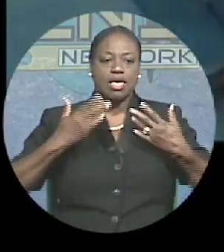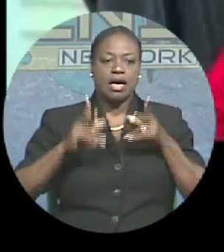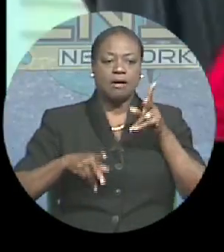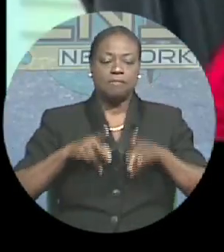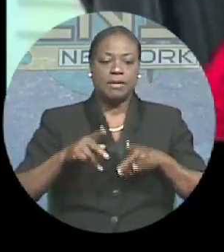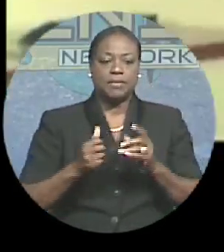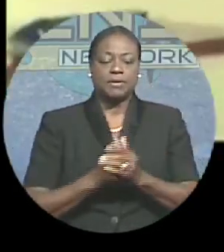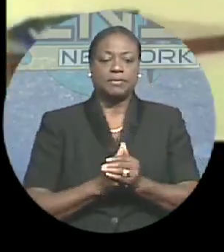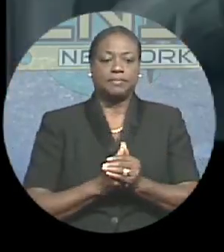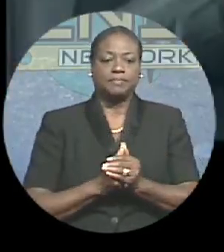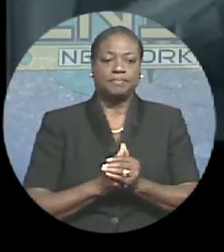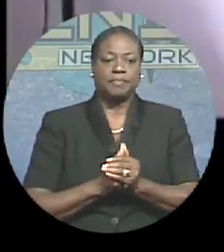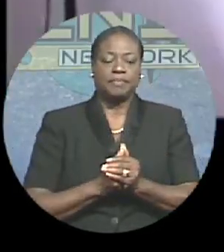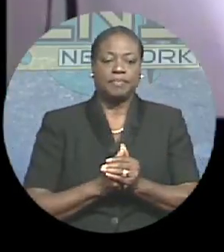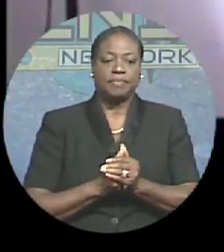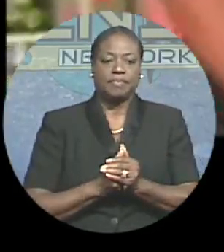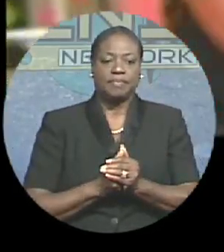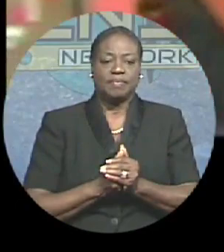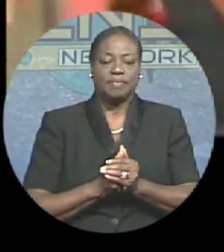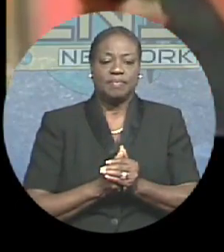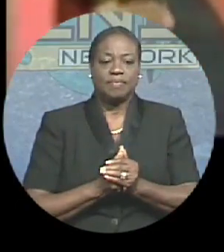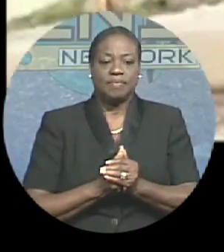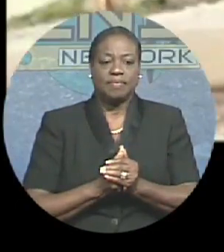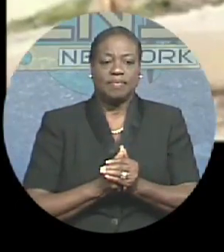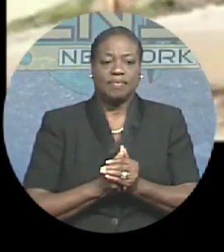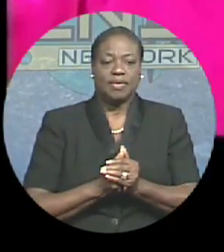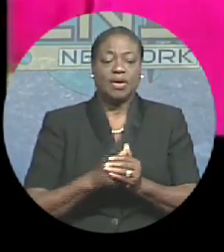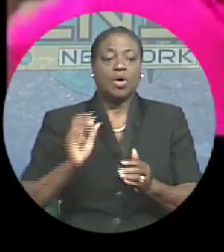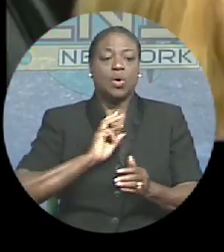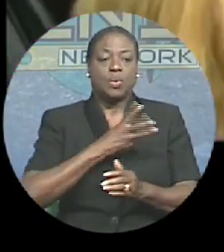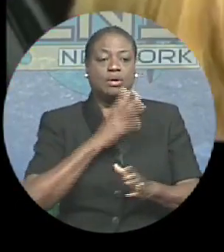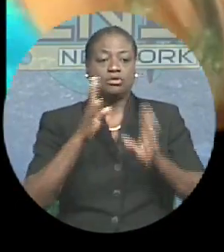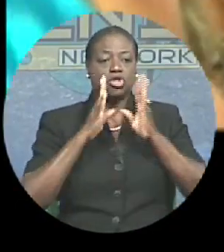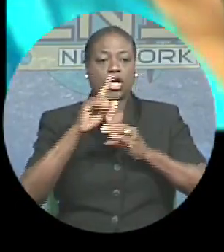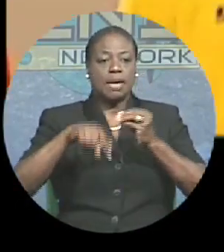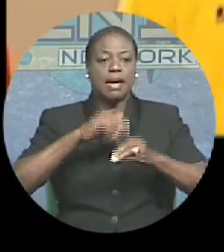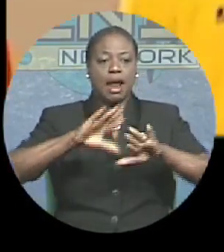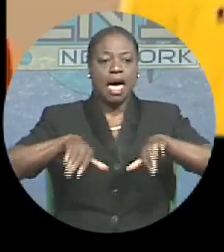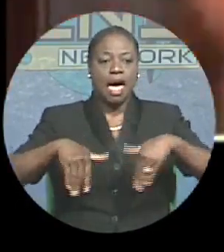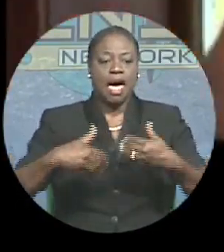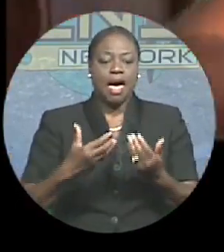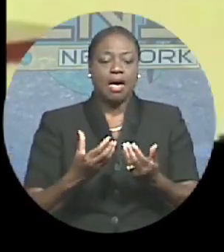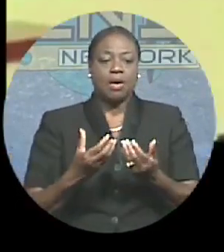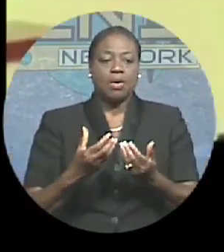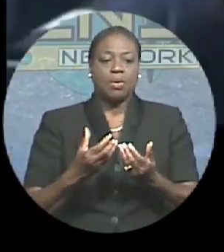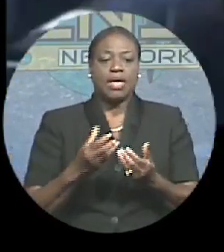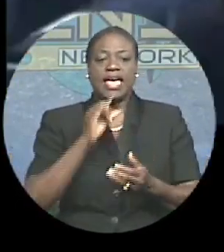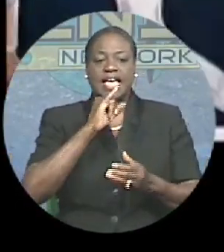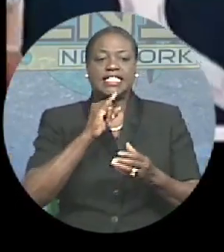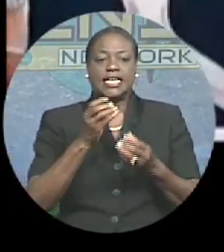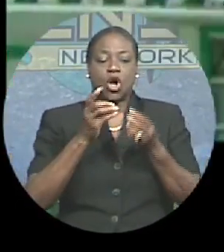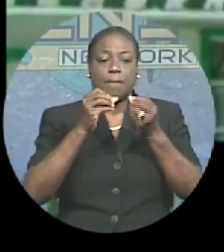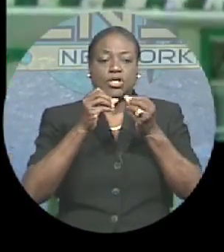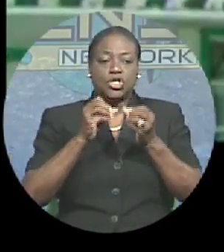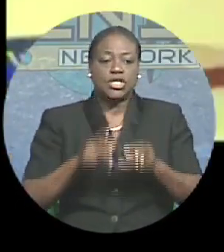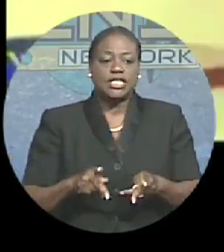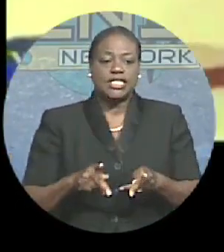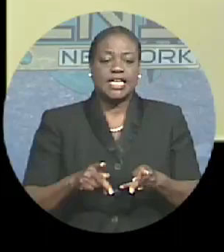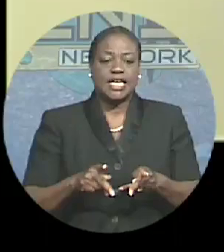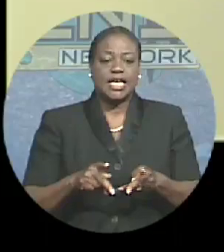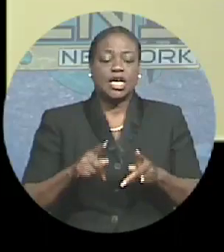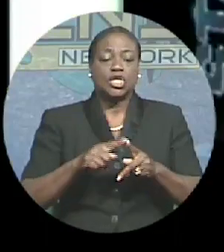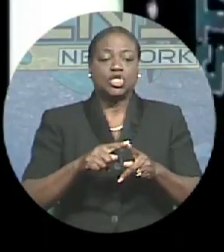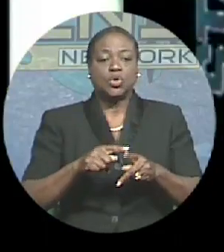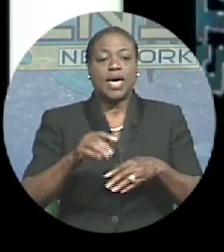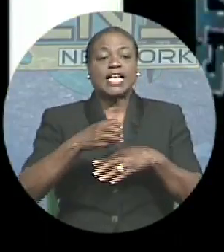Maker. We've at least internally within our company, been talking about is there any opportunity for us to export the Star Maker concept to some of